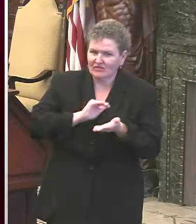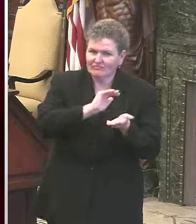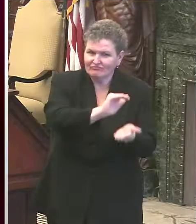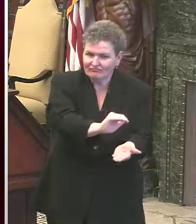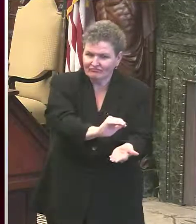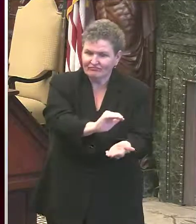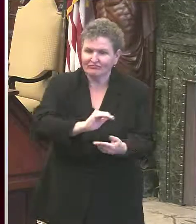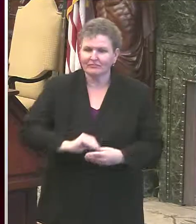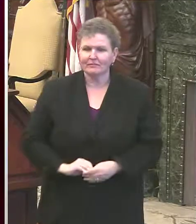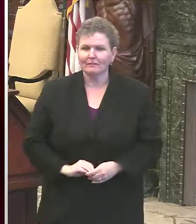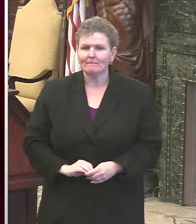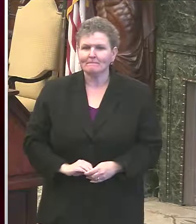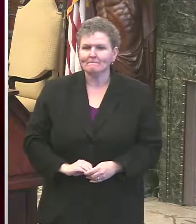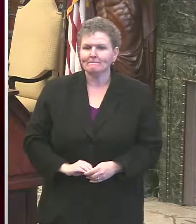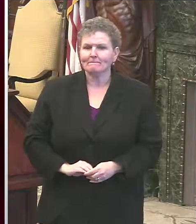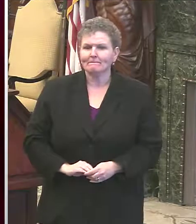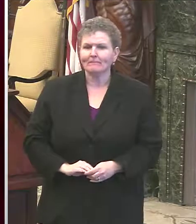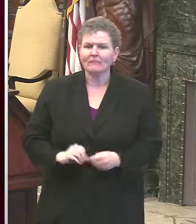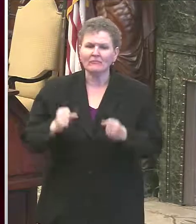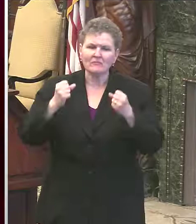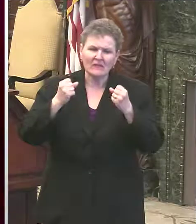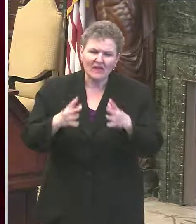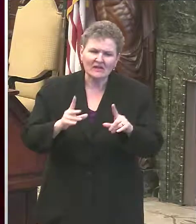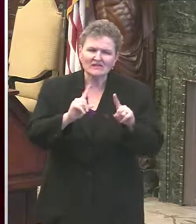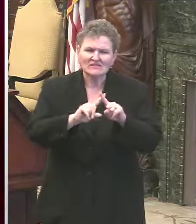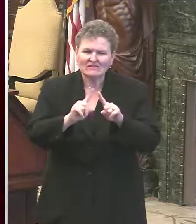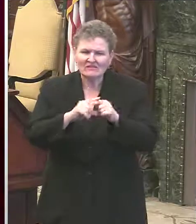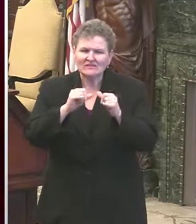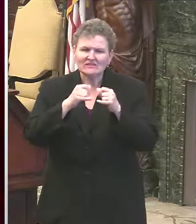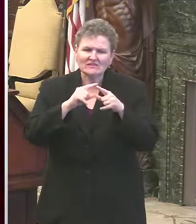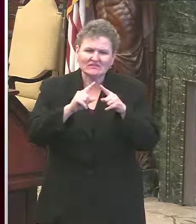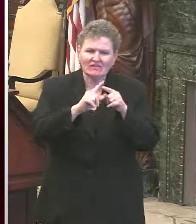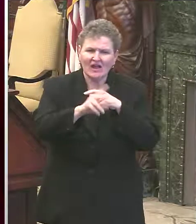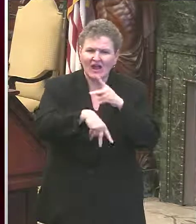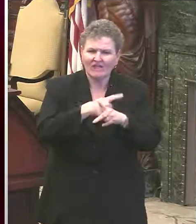And there are notable expansions, other